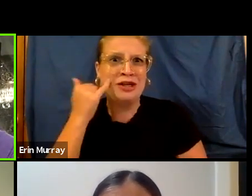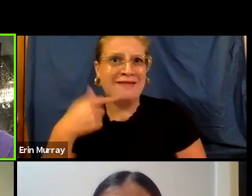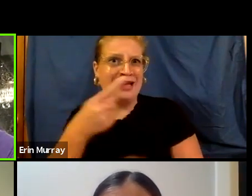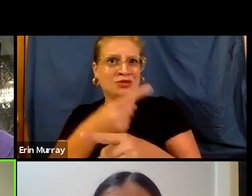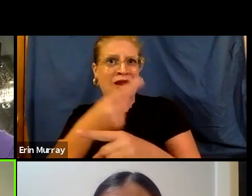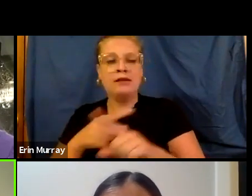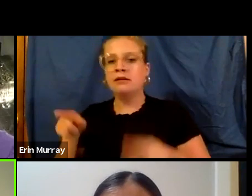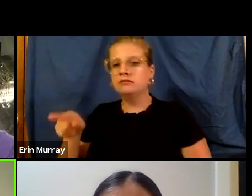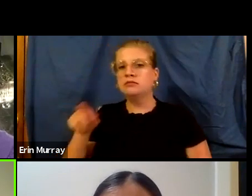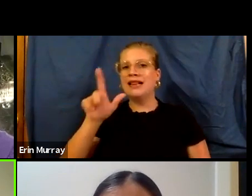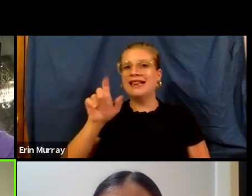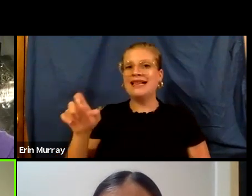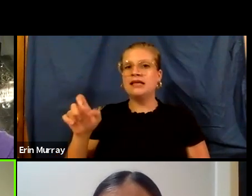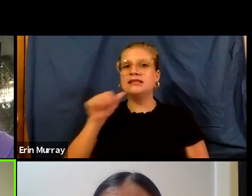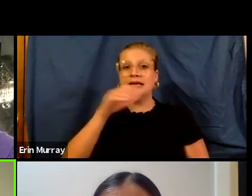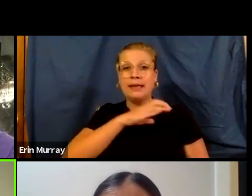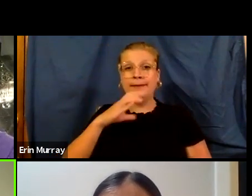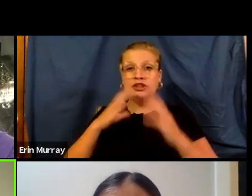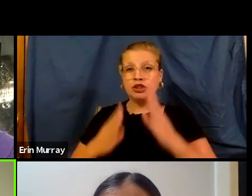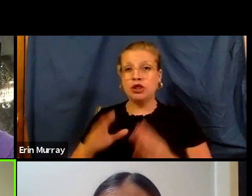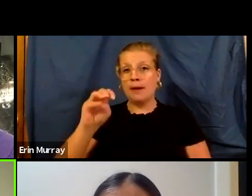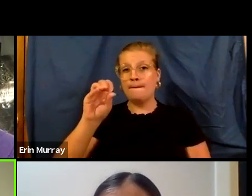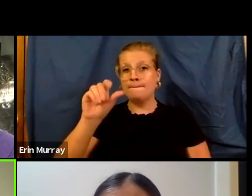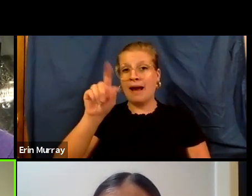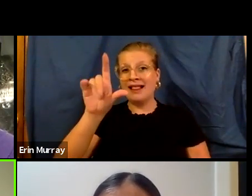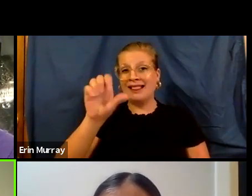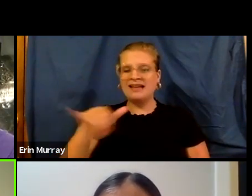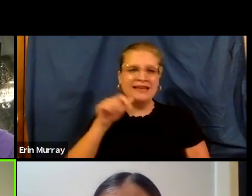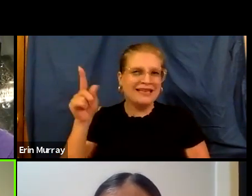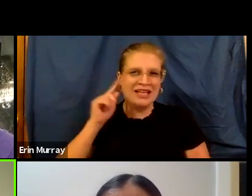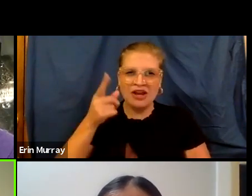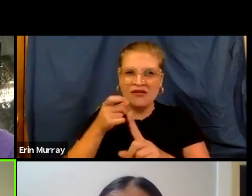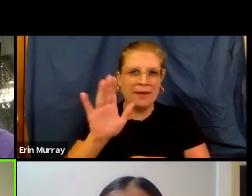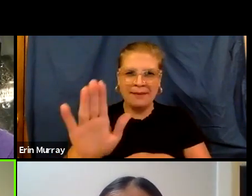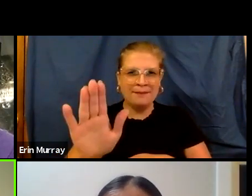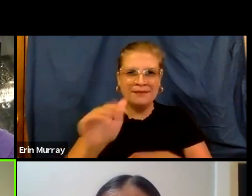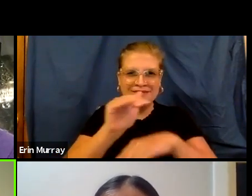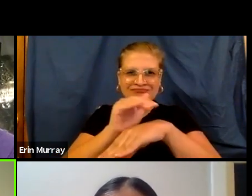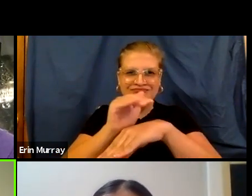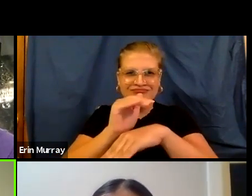Commissioner Motley in. I didn't hear from him this evening. And